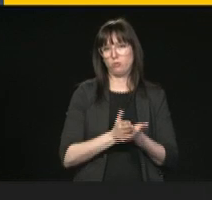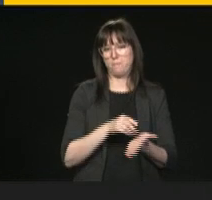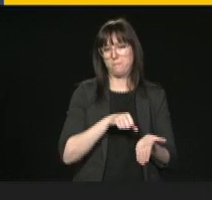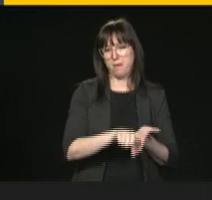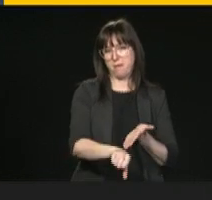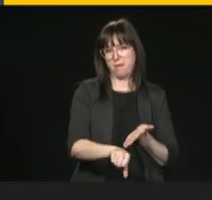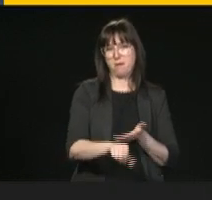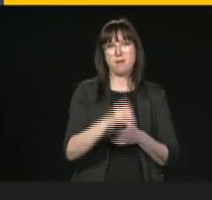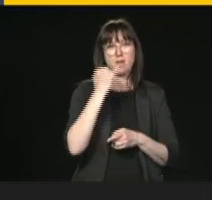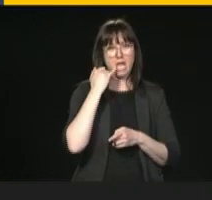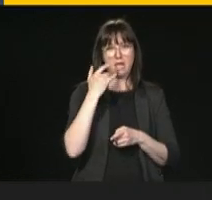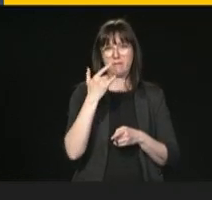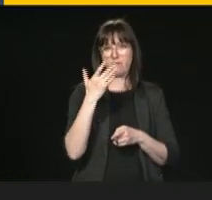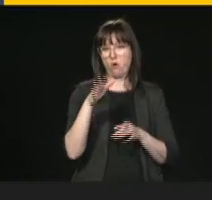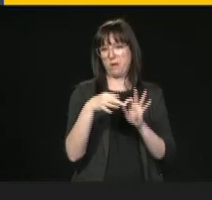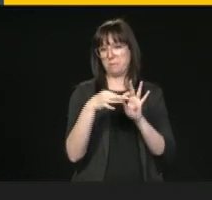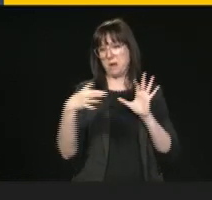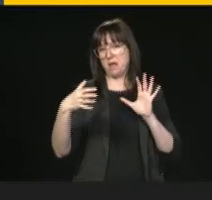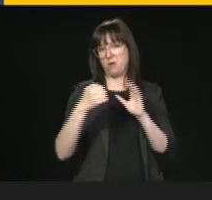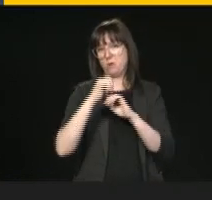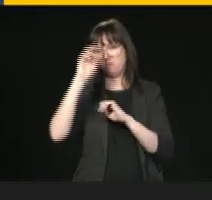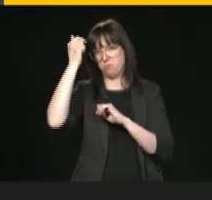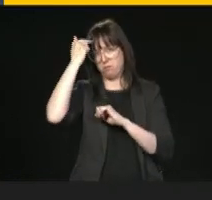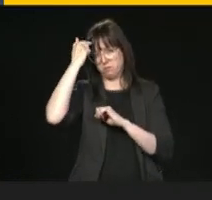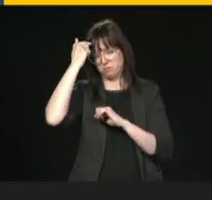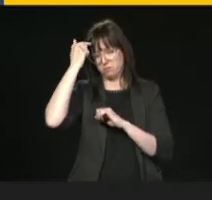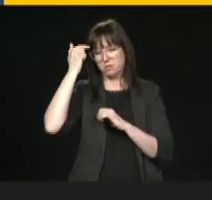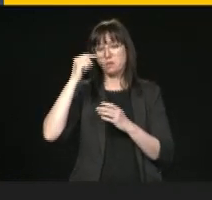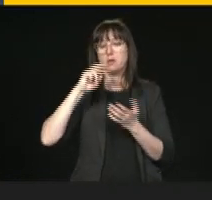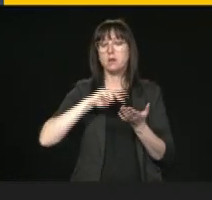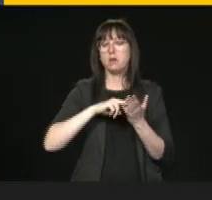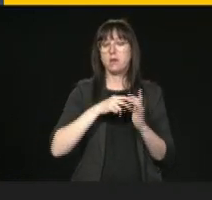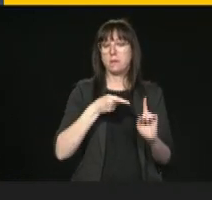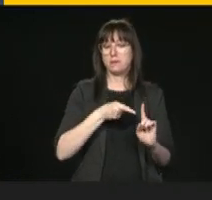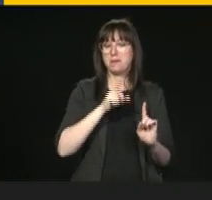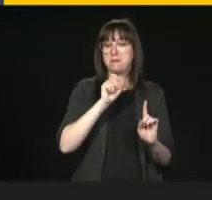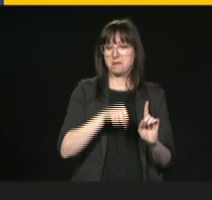opportunity to receive the emergency benefit,